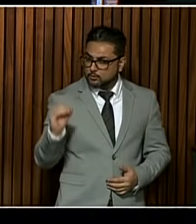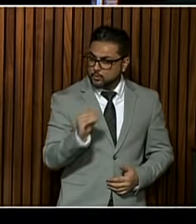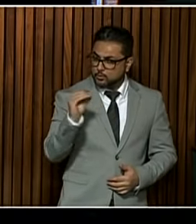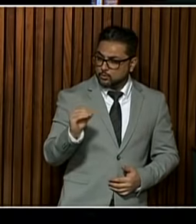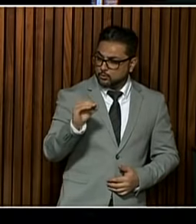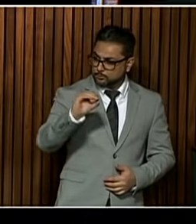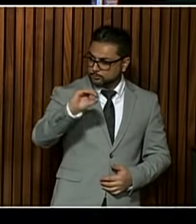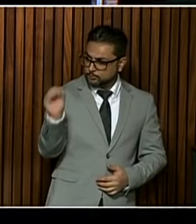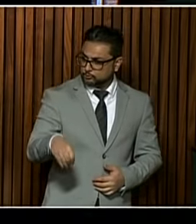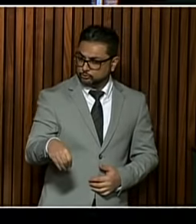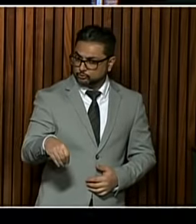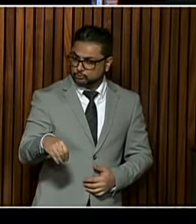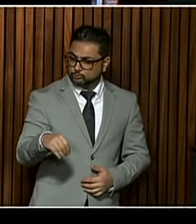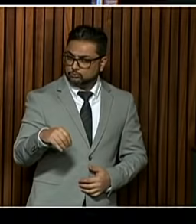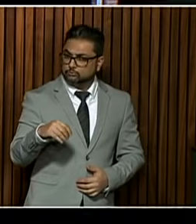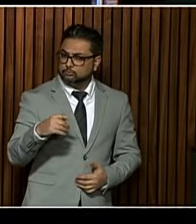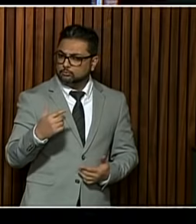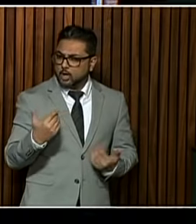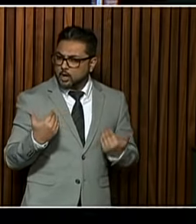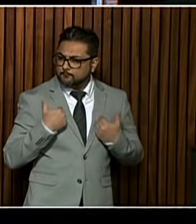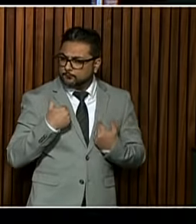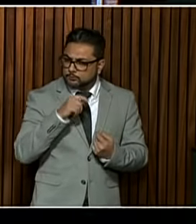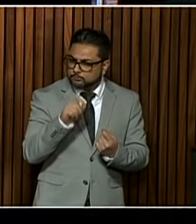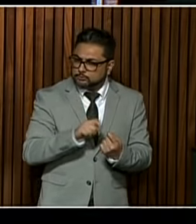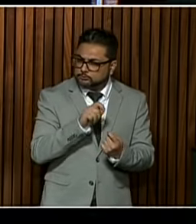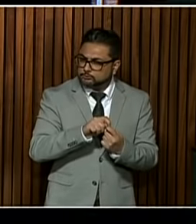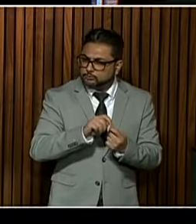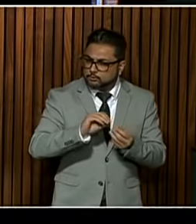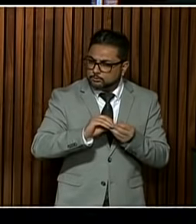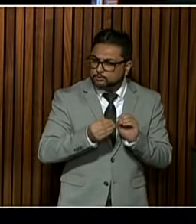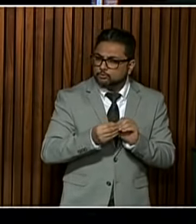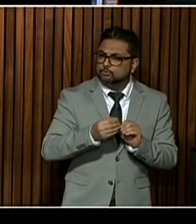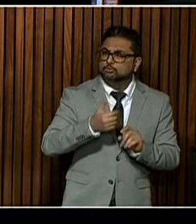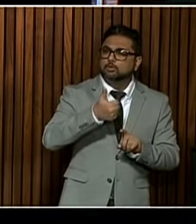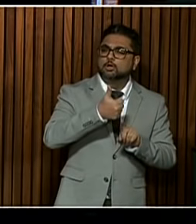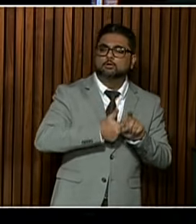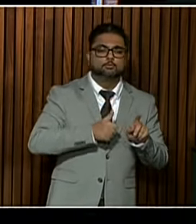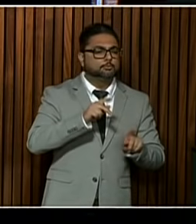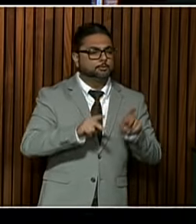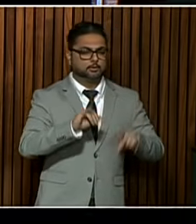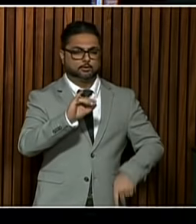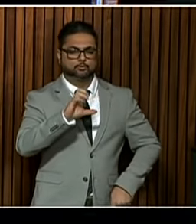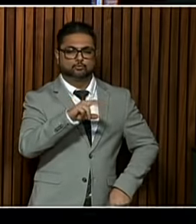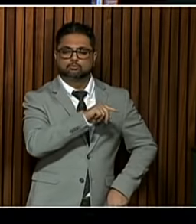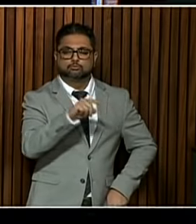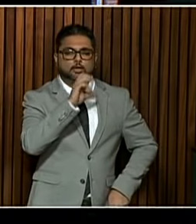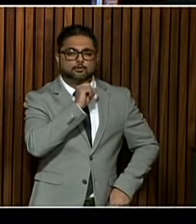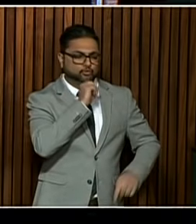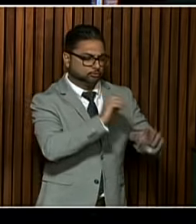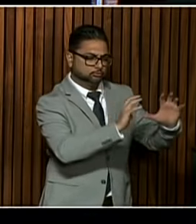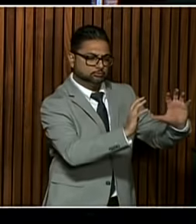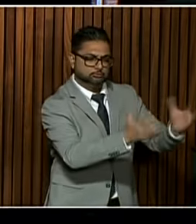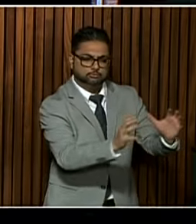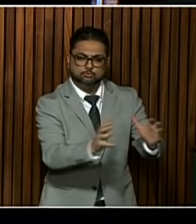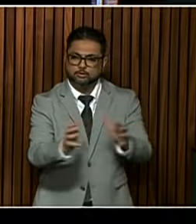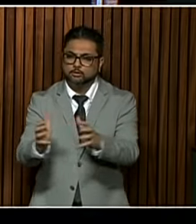breakdown of the age range of people in ICU now. So Rob, you said